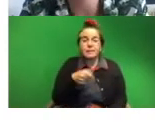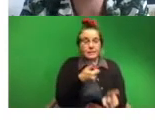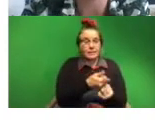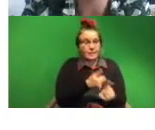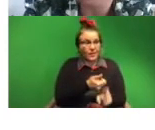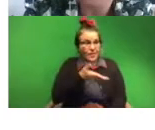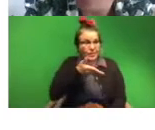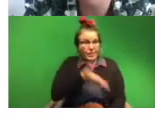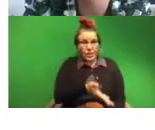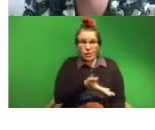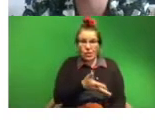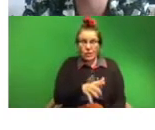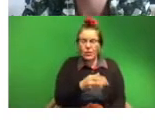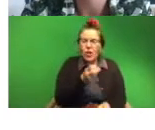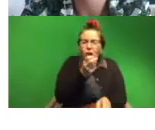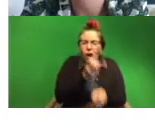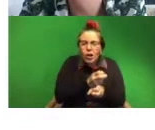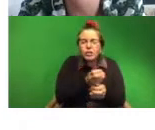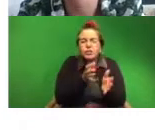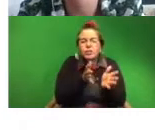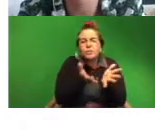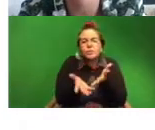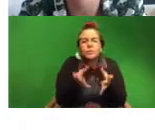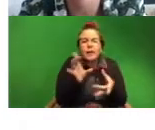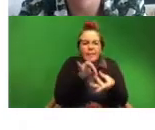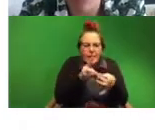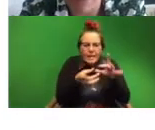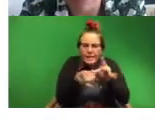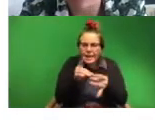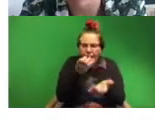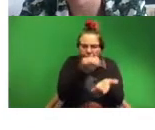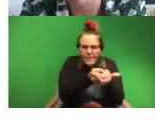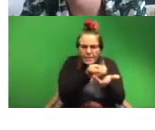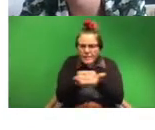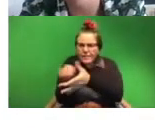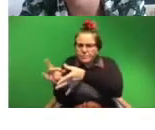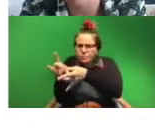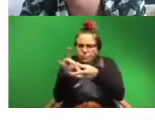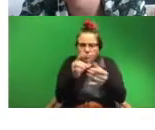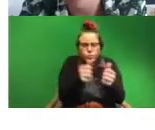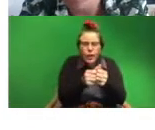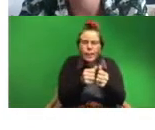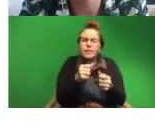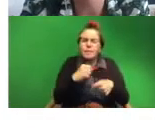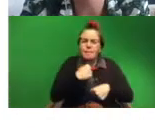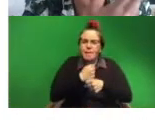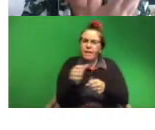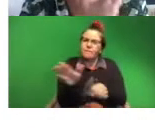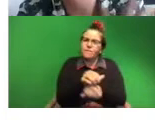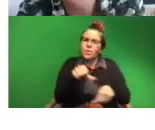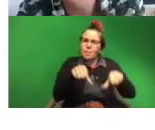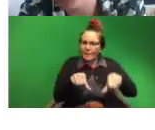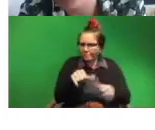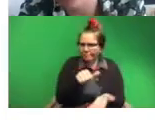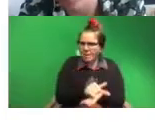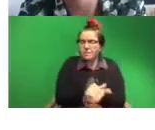there. It's hard to link all of those evidence pieces together to form the puzzle. And then finally, if